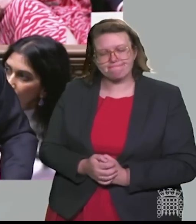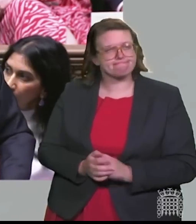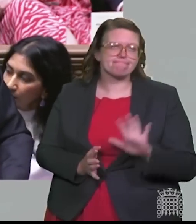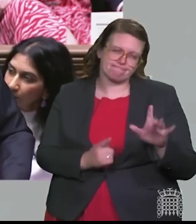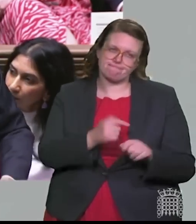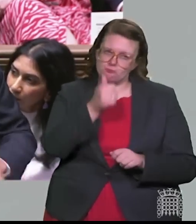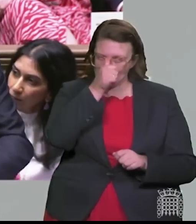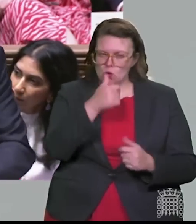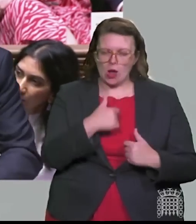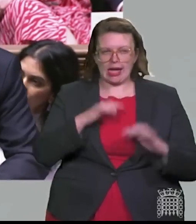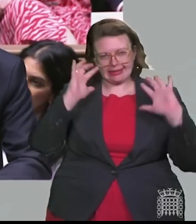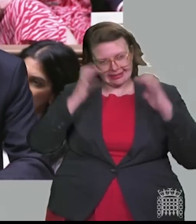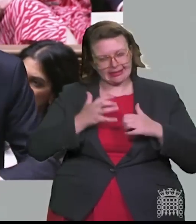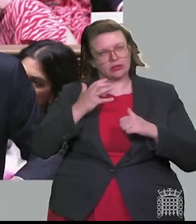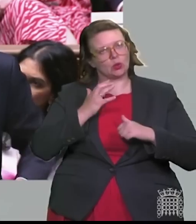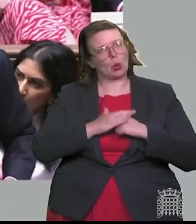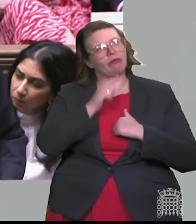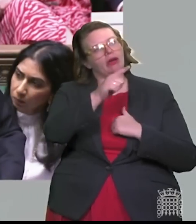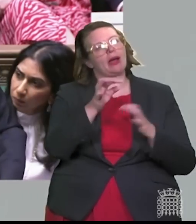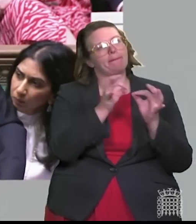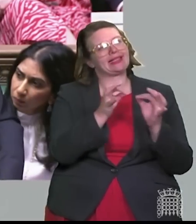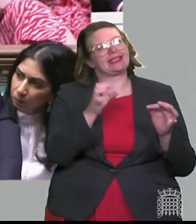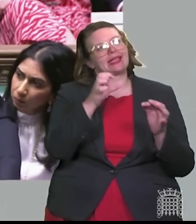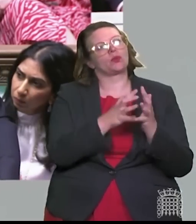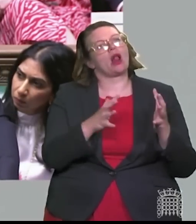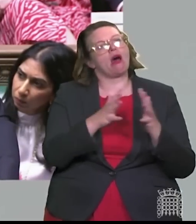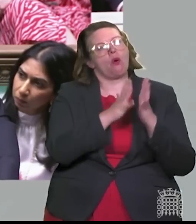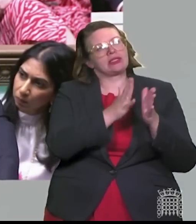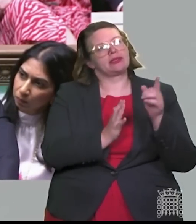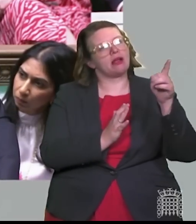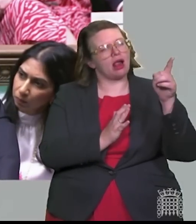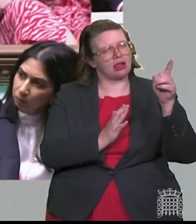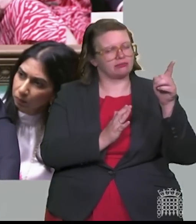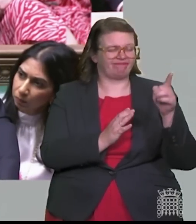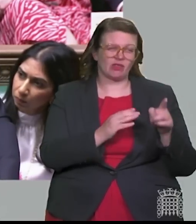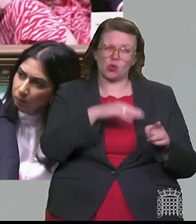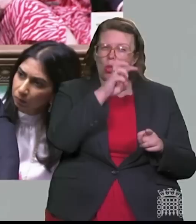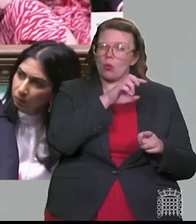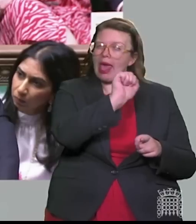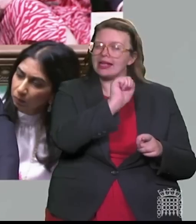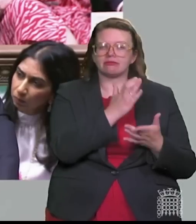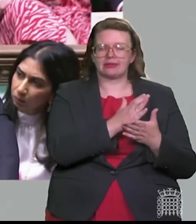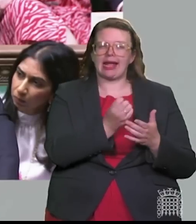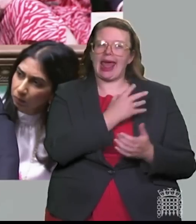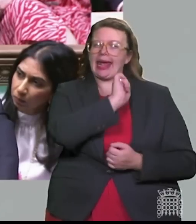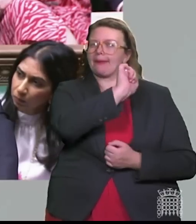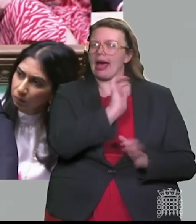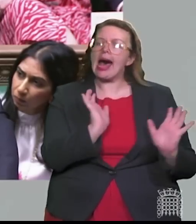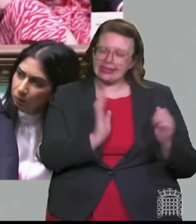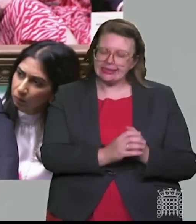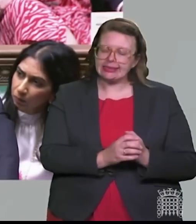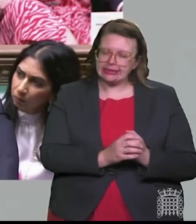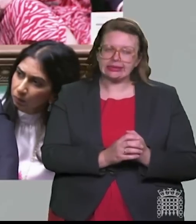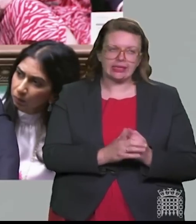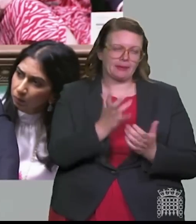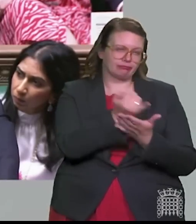am deeply worried about the Betsy Cadwaladr Hospital in Labour-run North Wales. It has been, as he said, in special